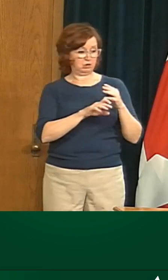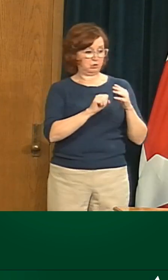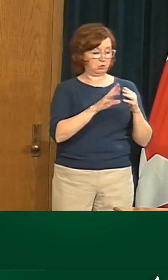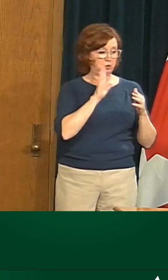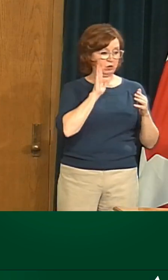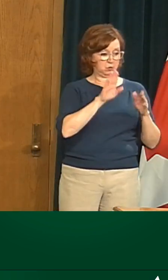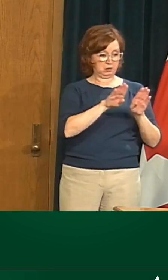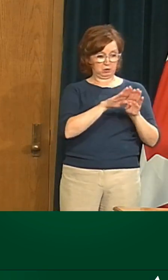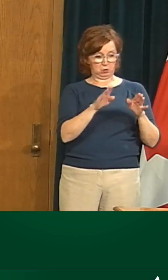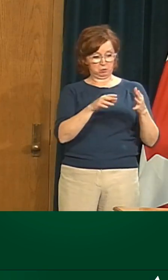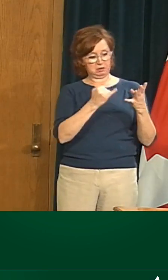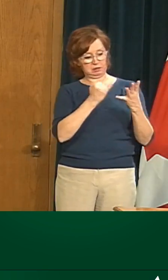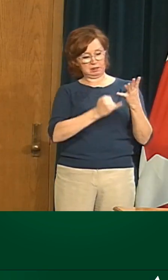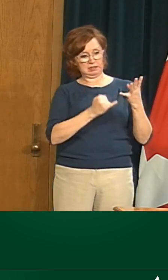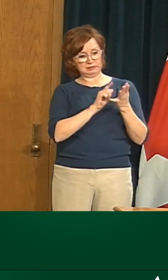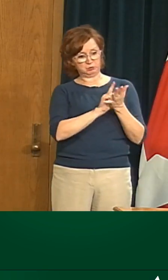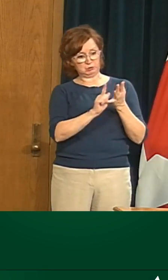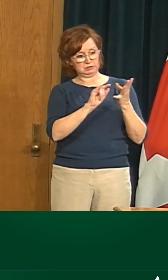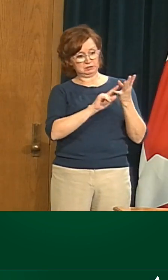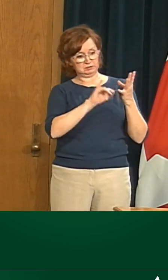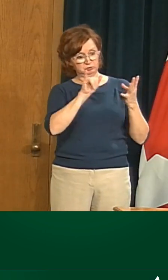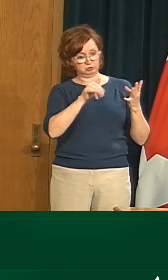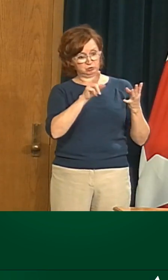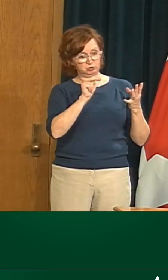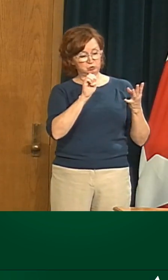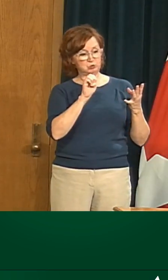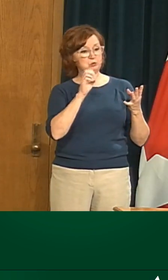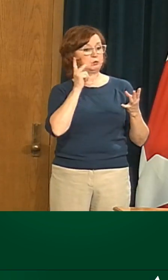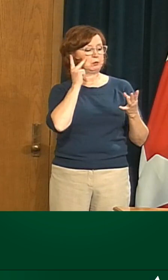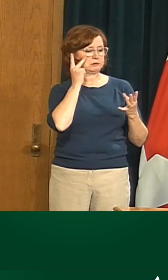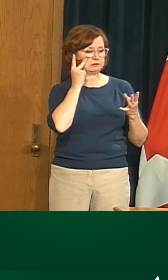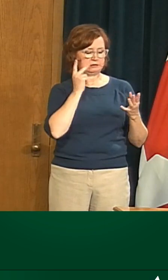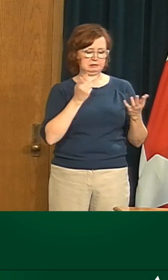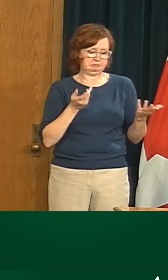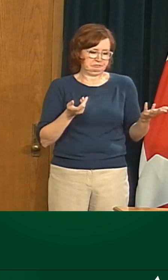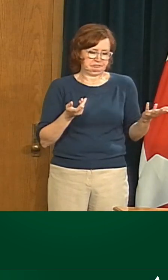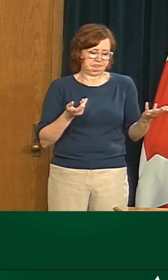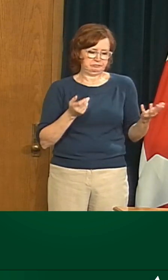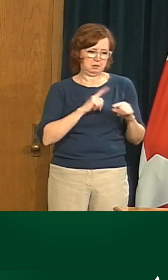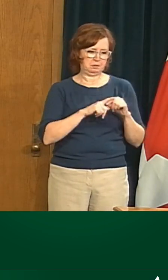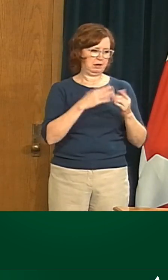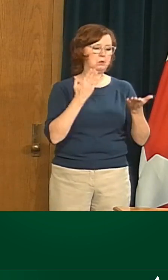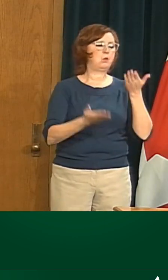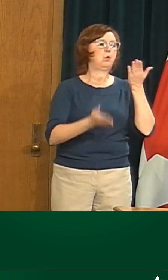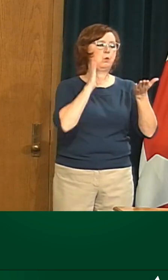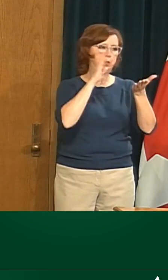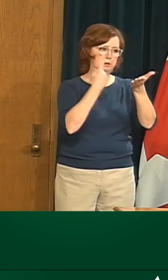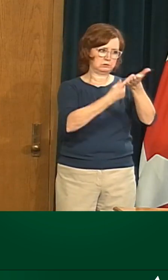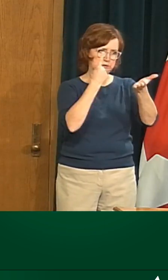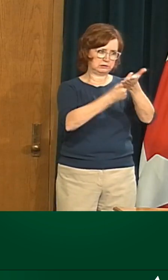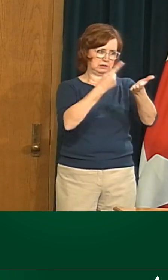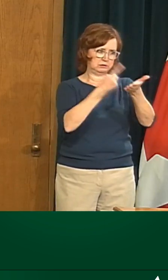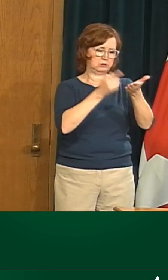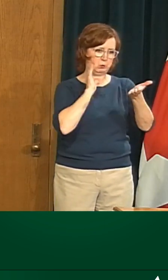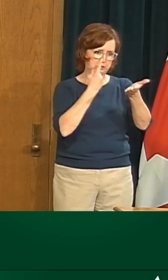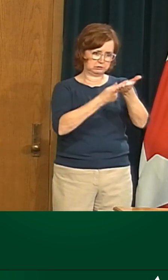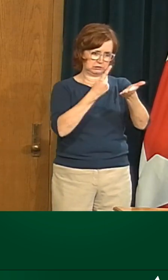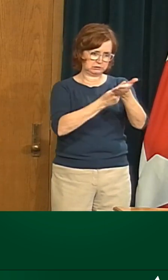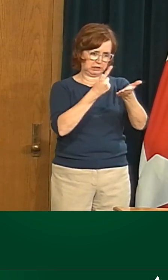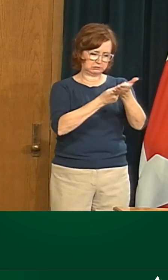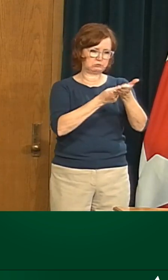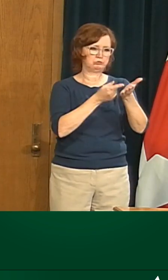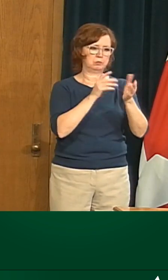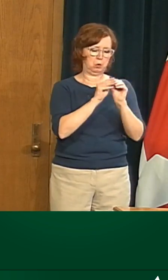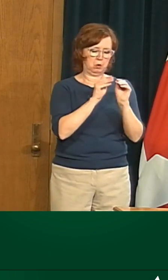the K-12 school system is. And the second part of your question was? First surgeries. Of all, yes.